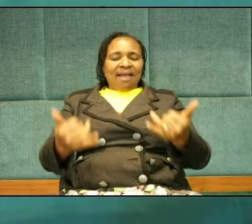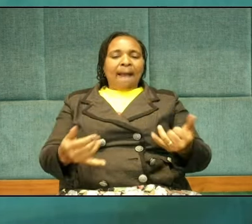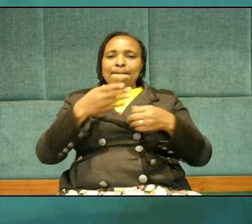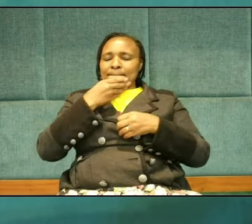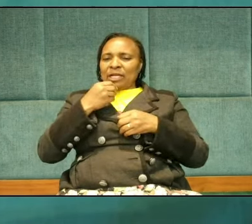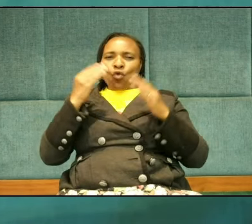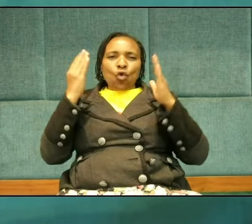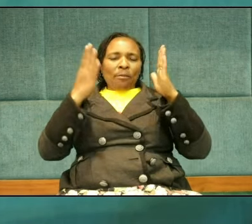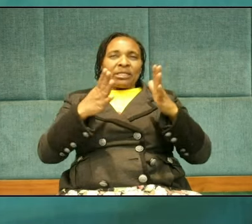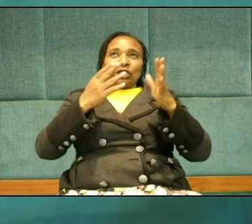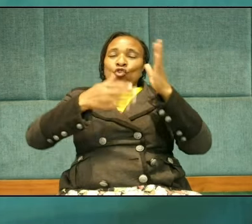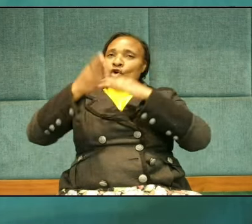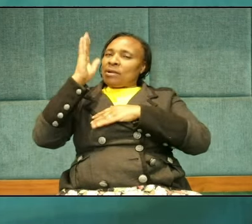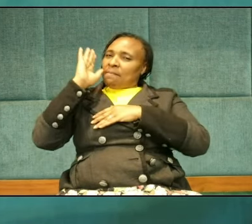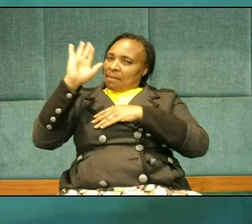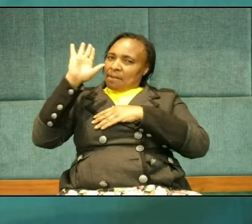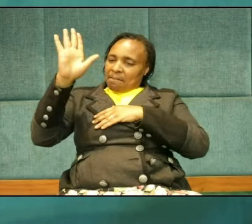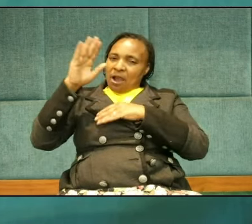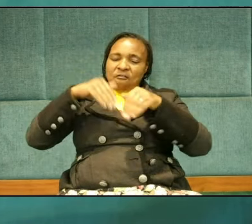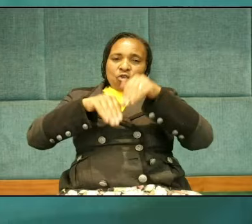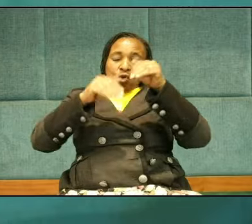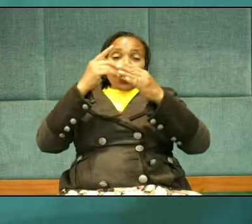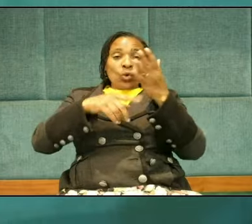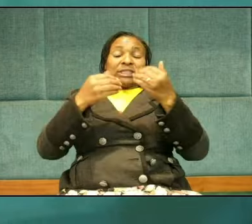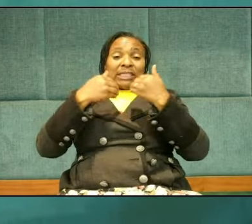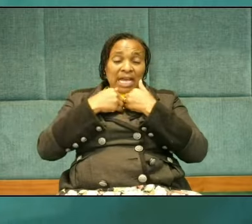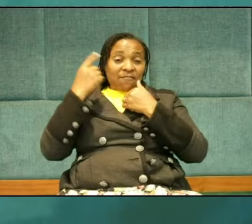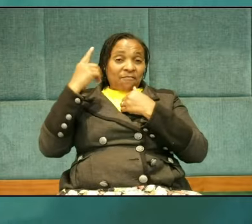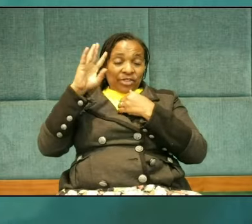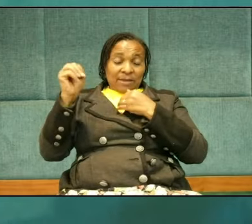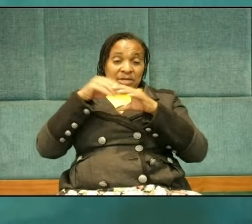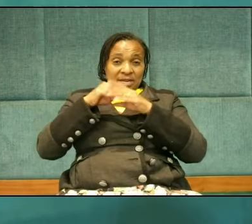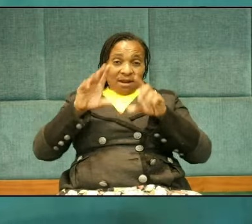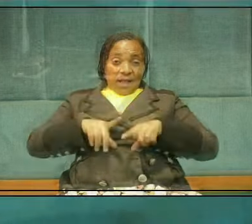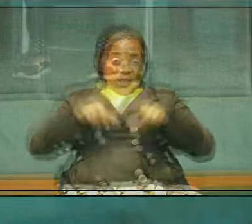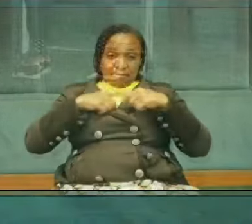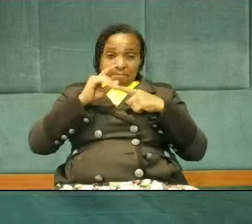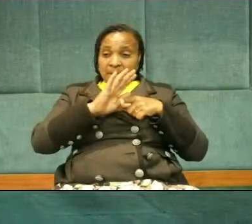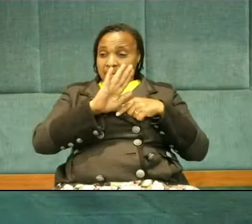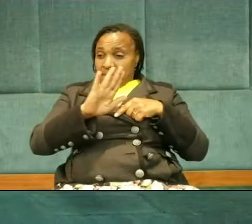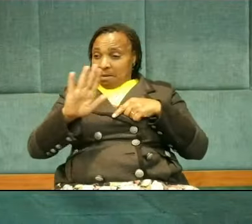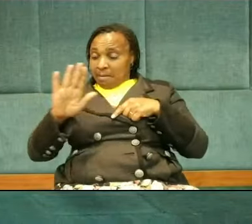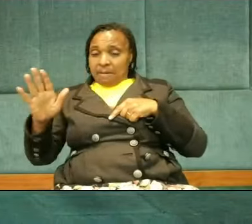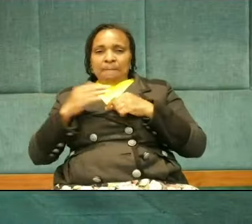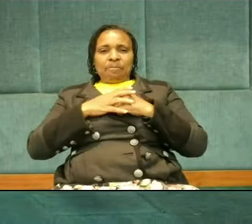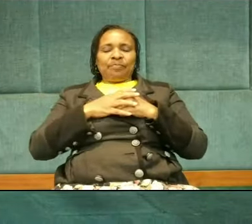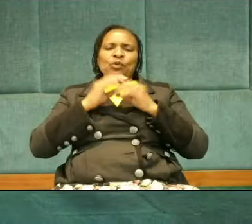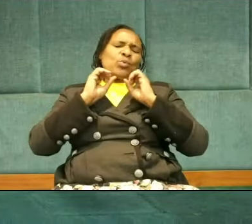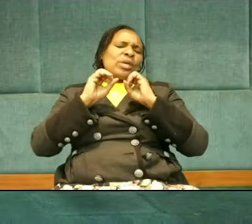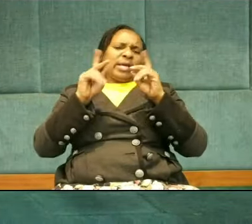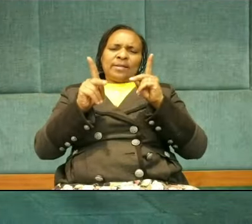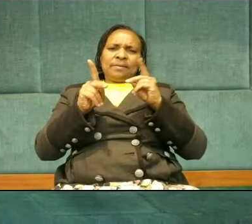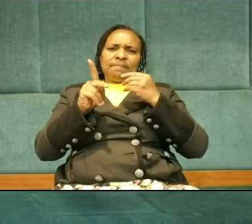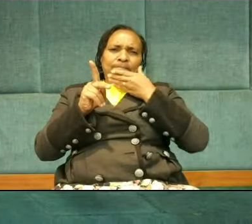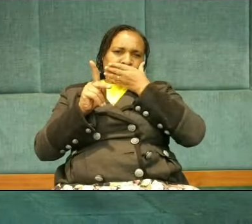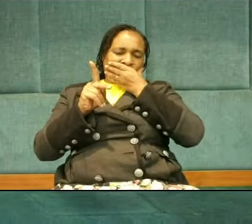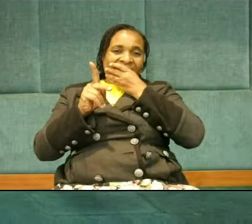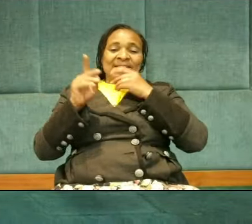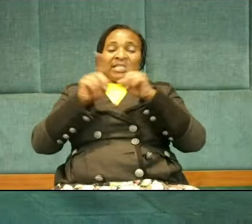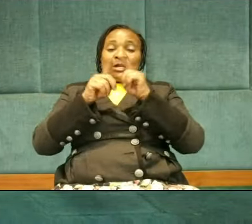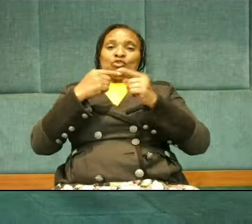were committed to their God and following what he had for them in their lives. Yes, okay. And like